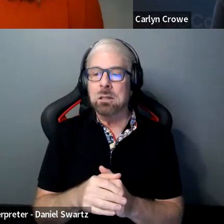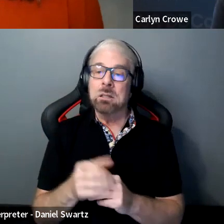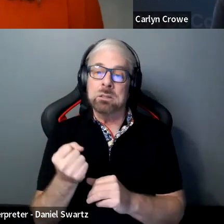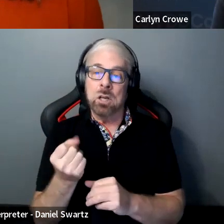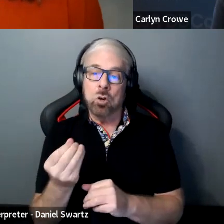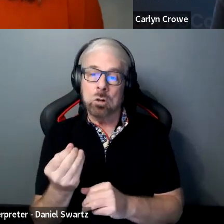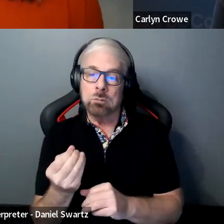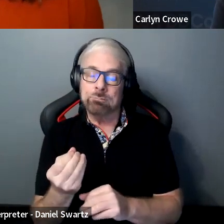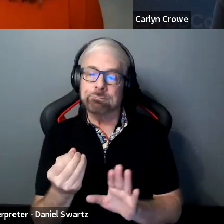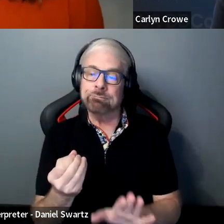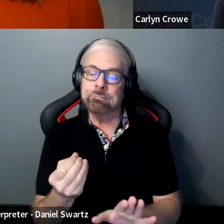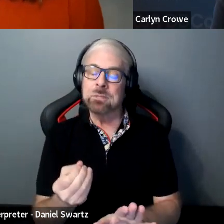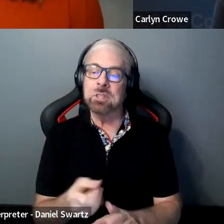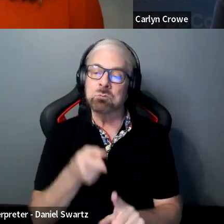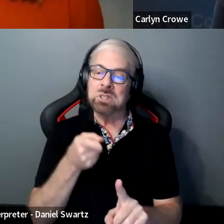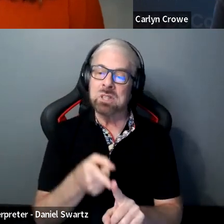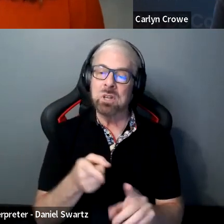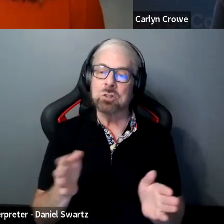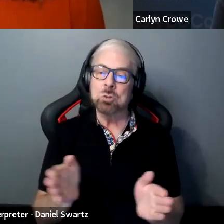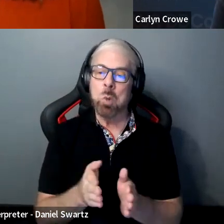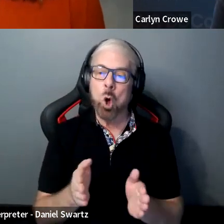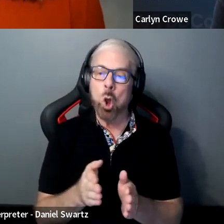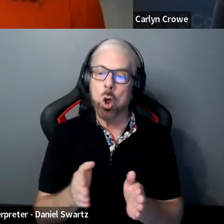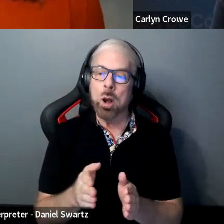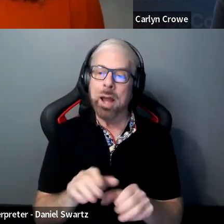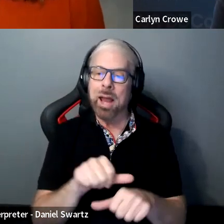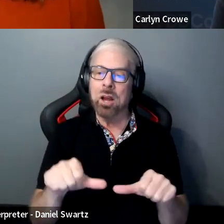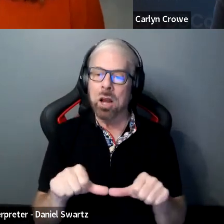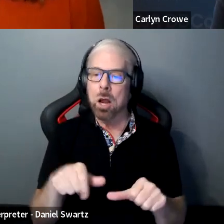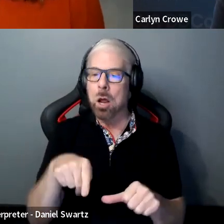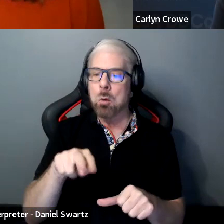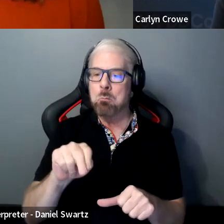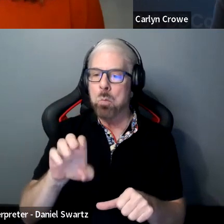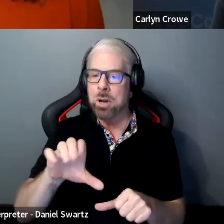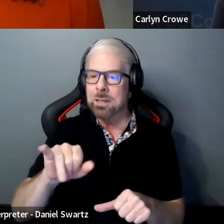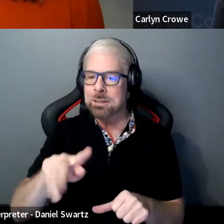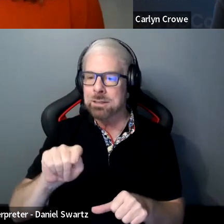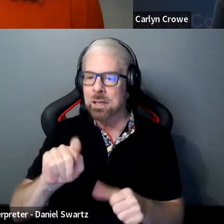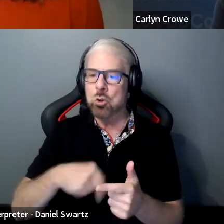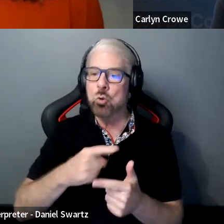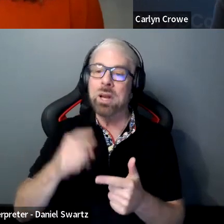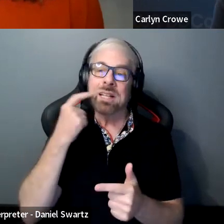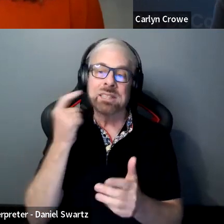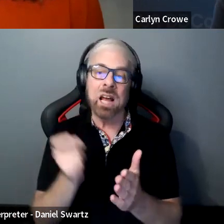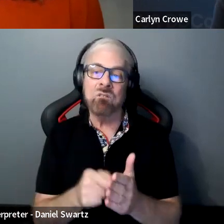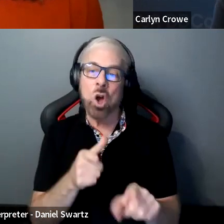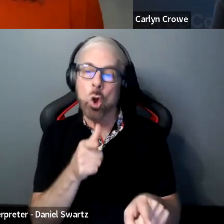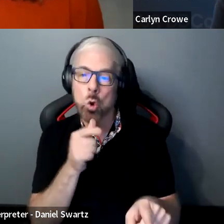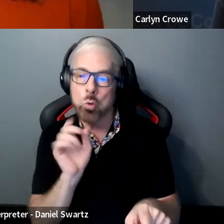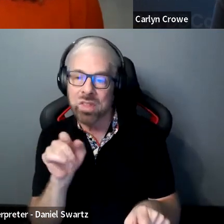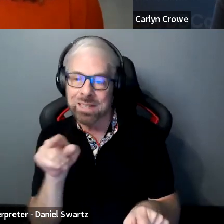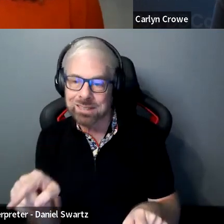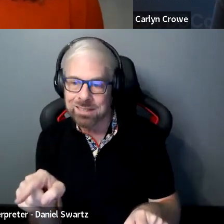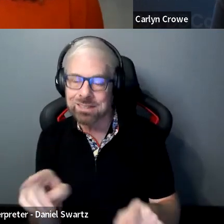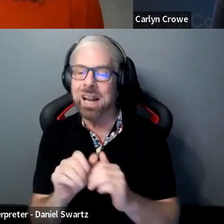in particular, in smaller precincts, you could probably identify who it is and how they voted. And that's